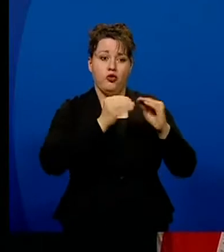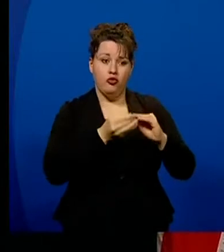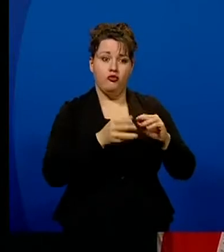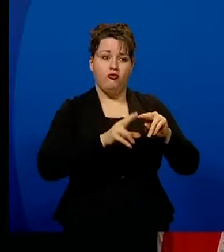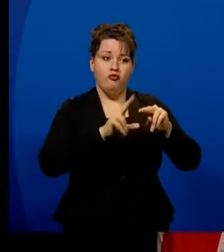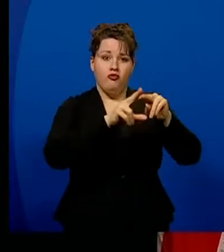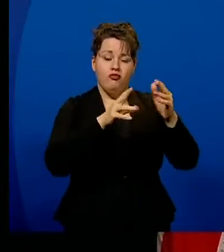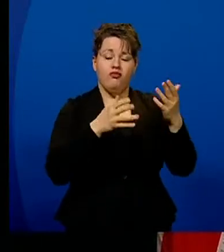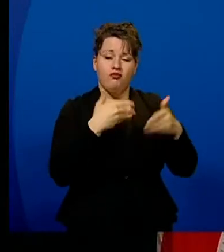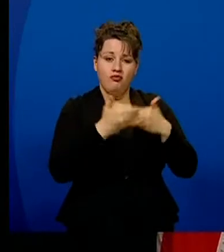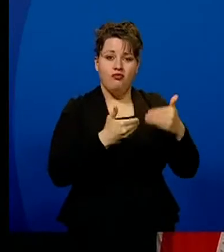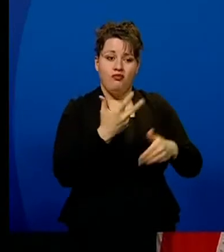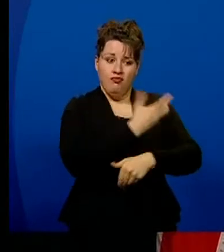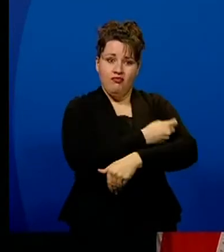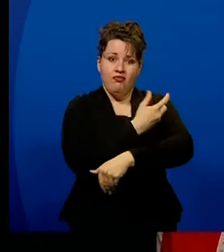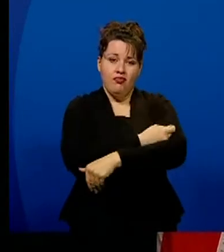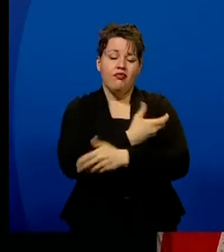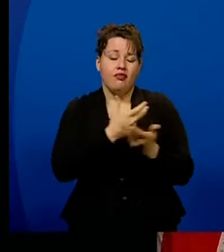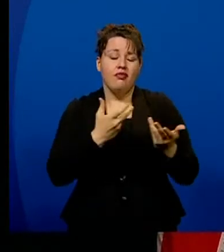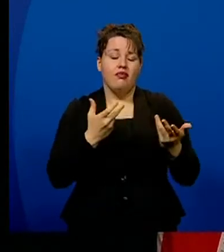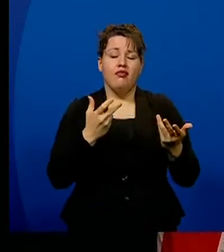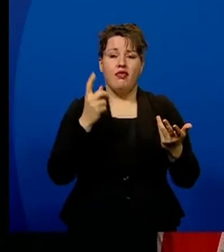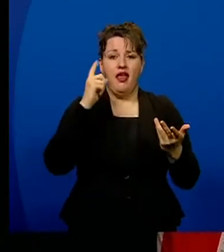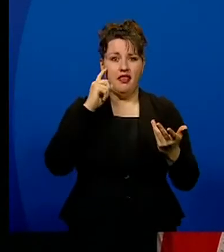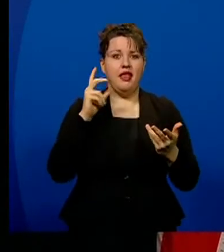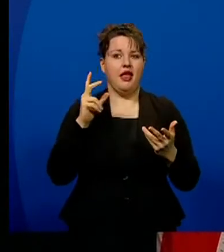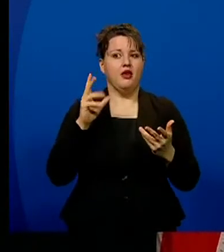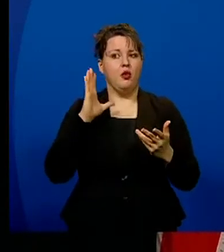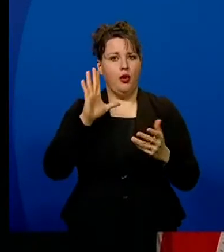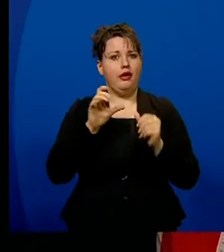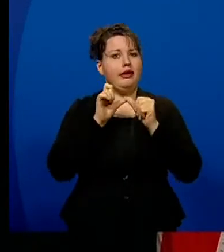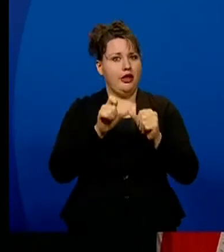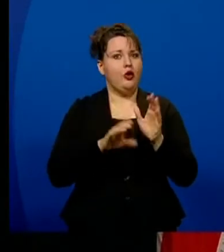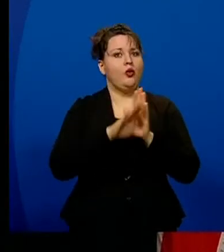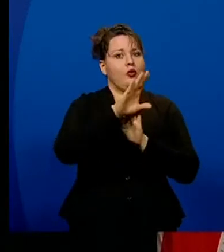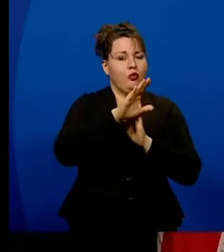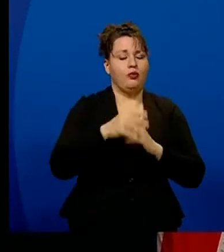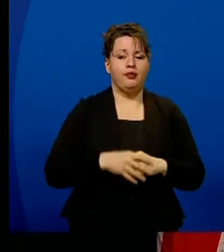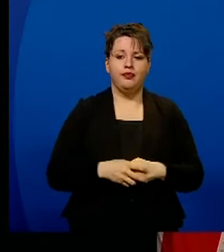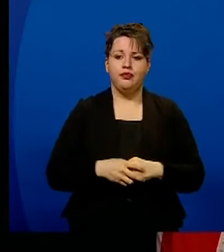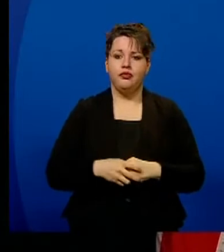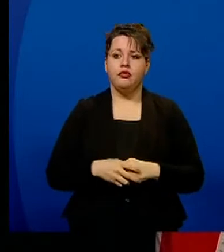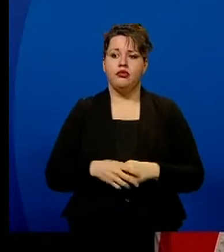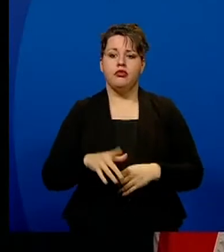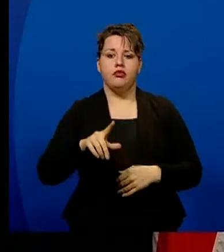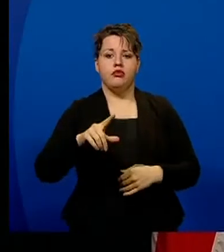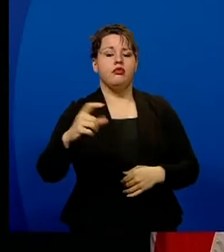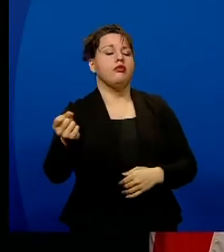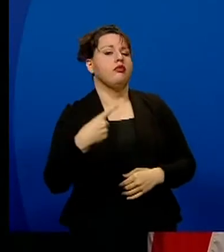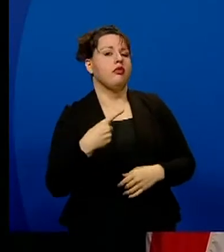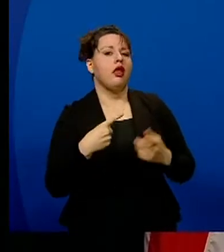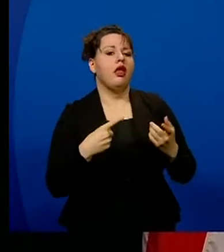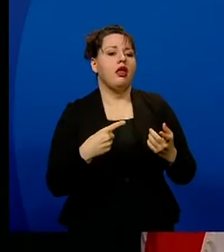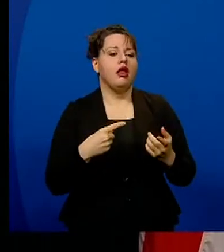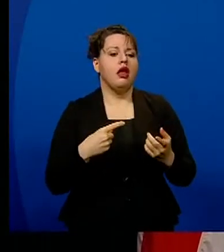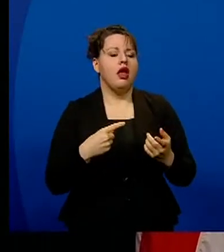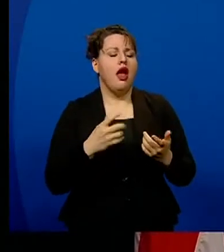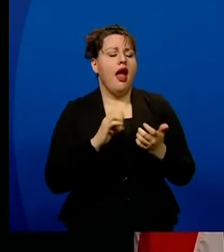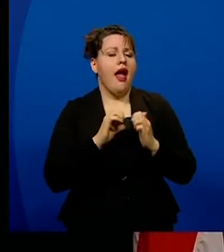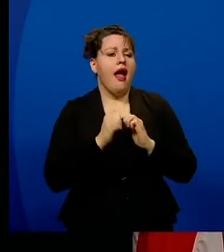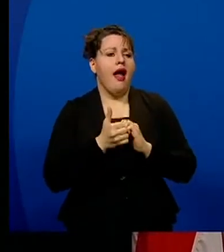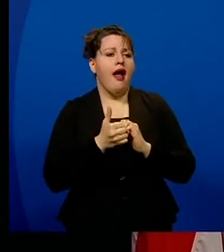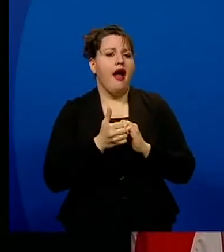from our population, I think you're going to continue to see that drive up. Governor, how do you plan on